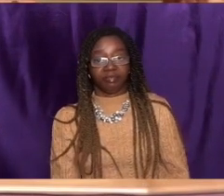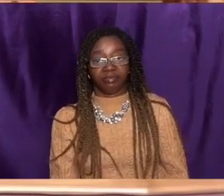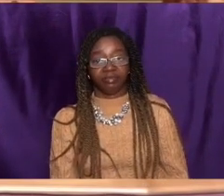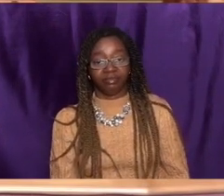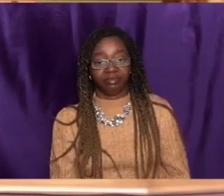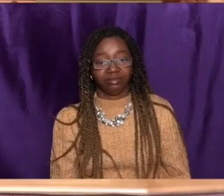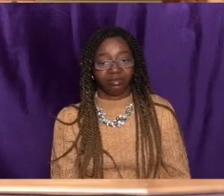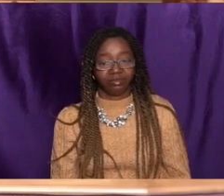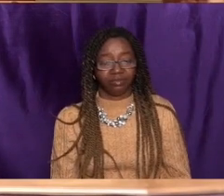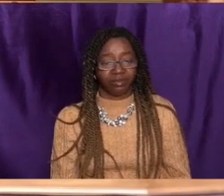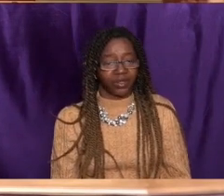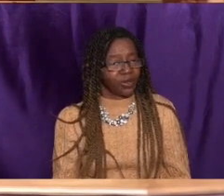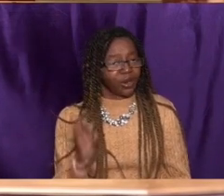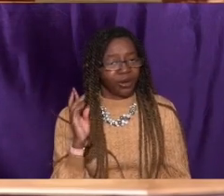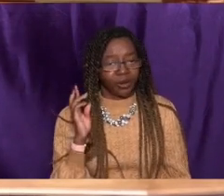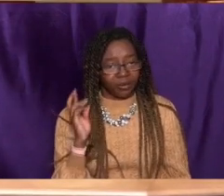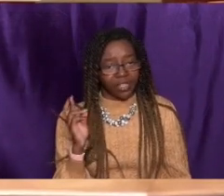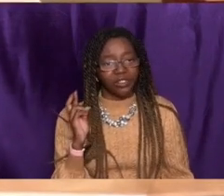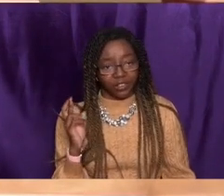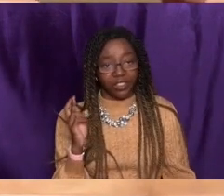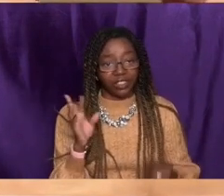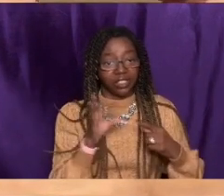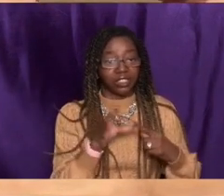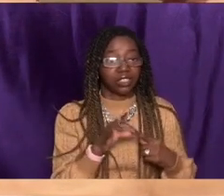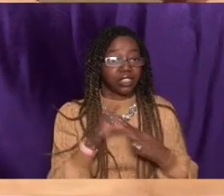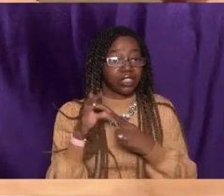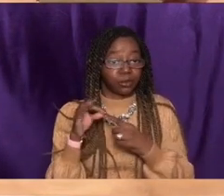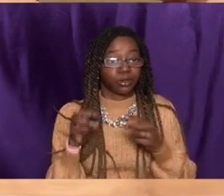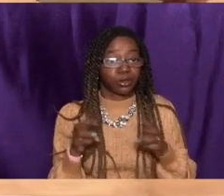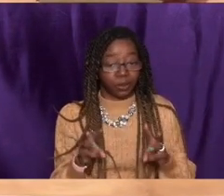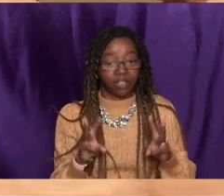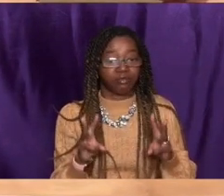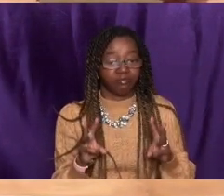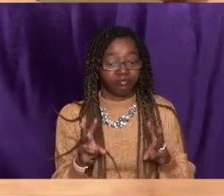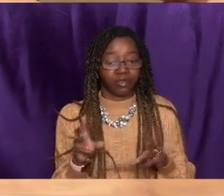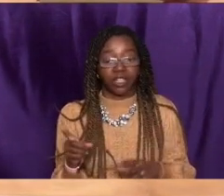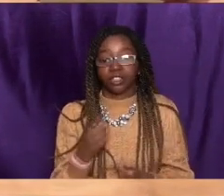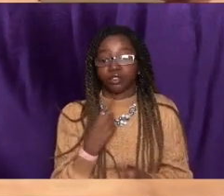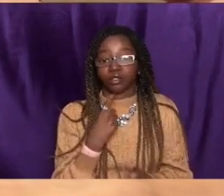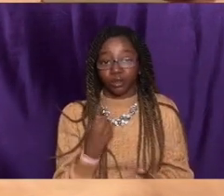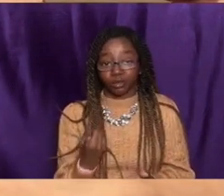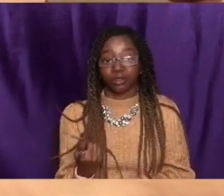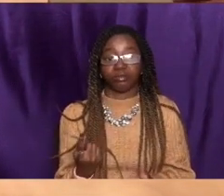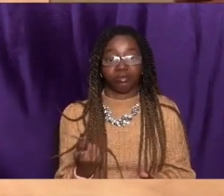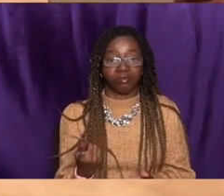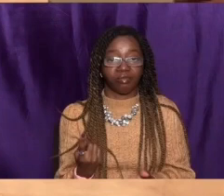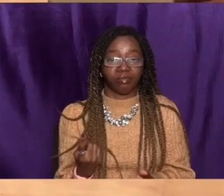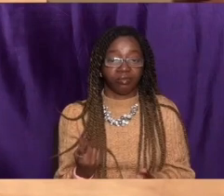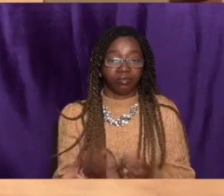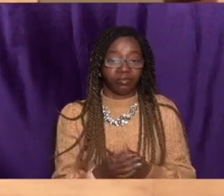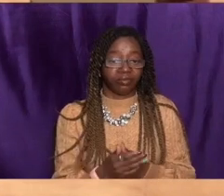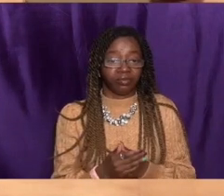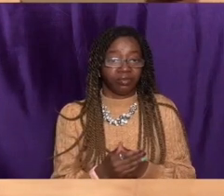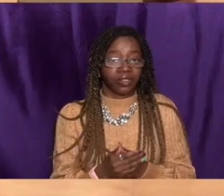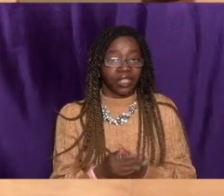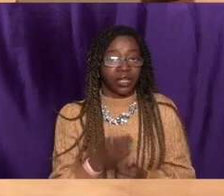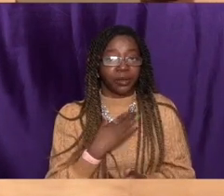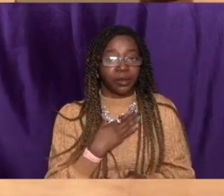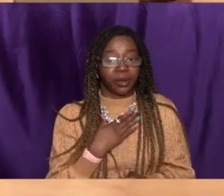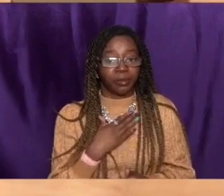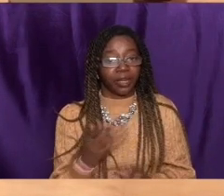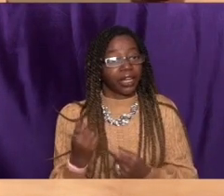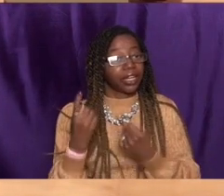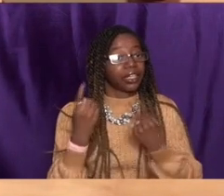We're closer in unique ways. He told you about my coming in